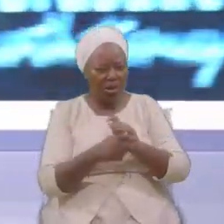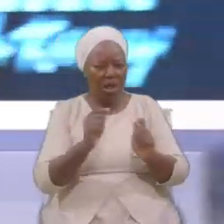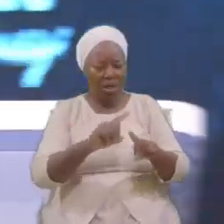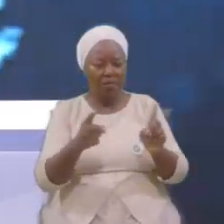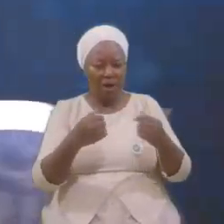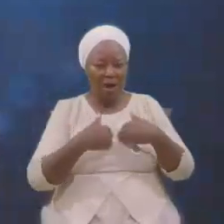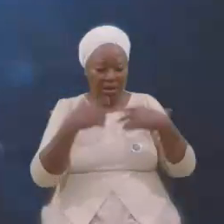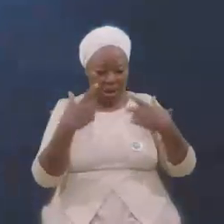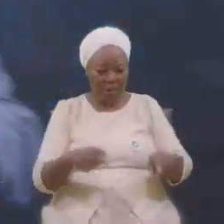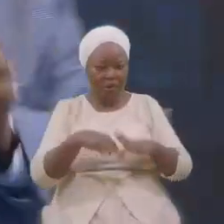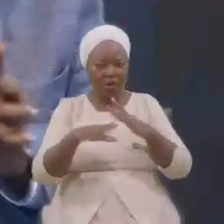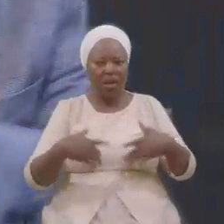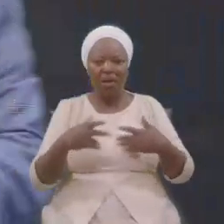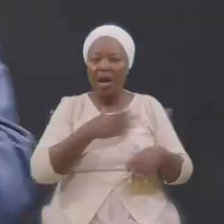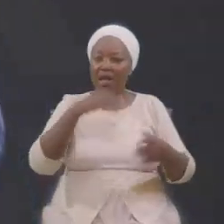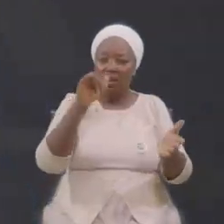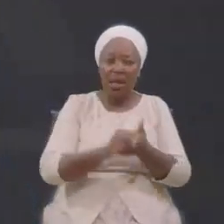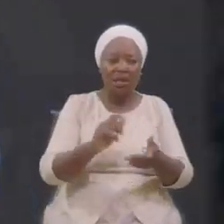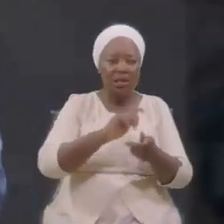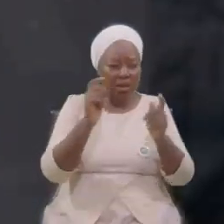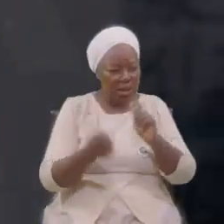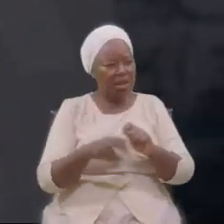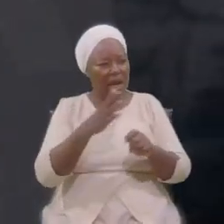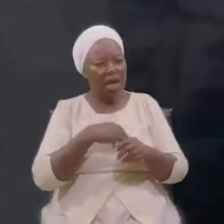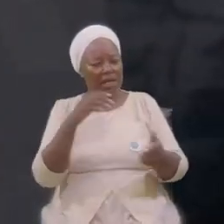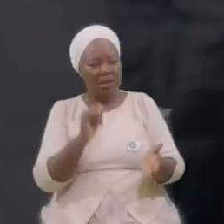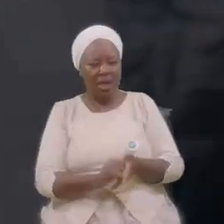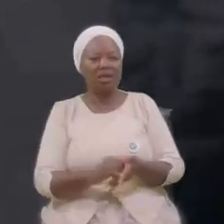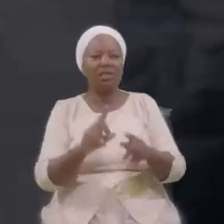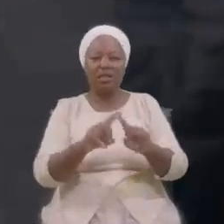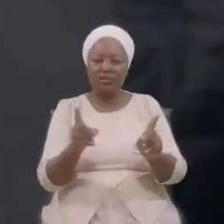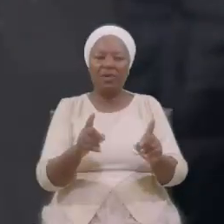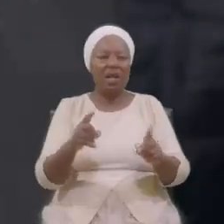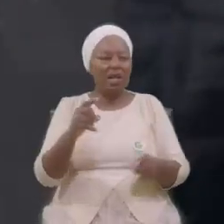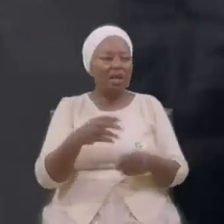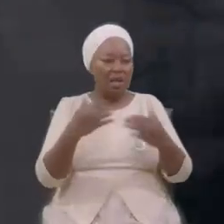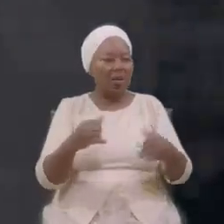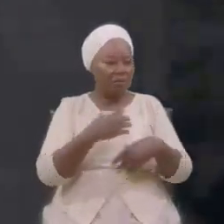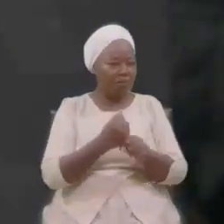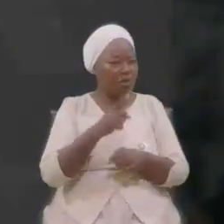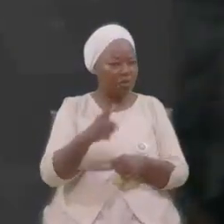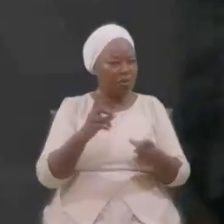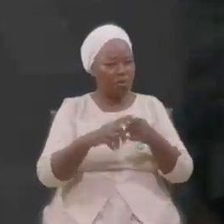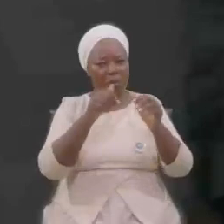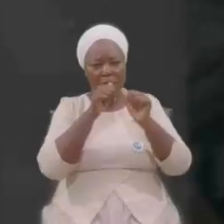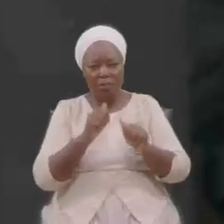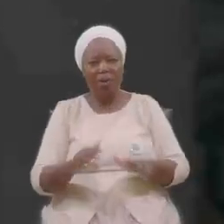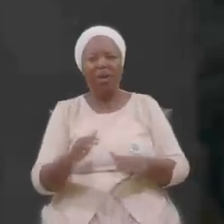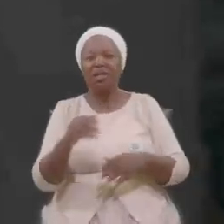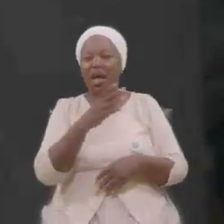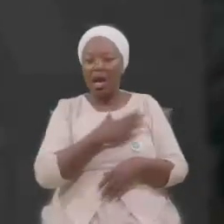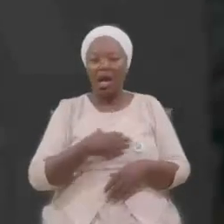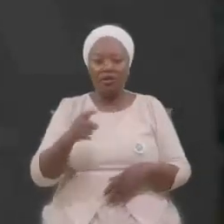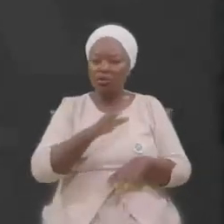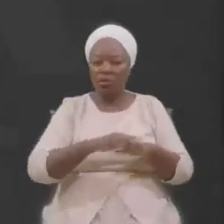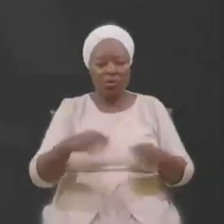come. And that change and that difference now makes you to bless and you do not curse.